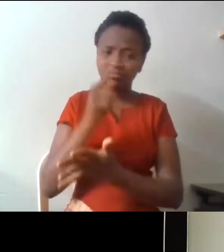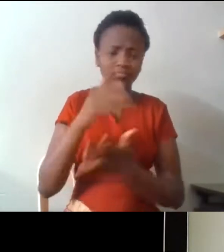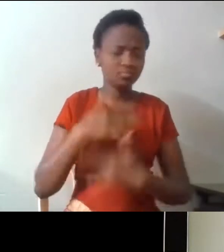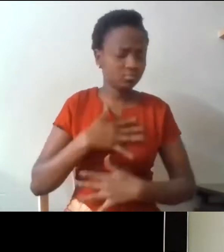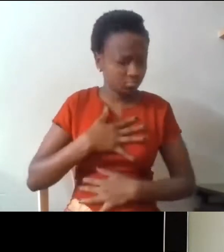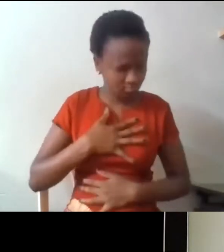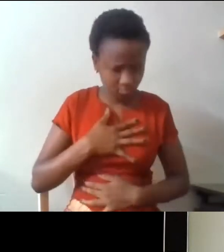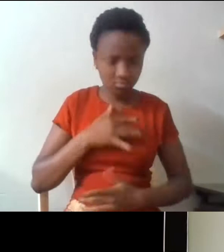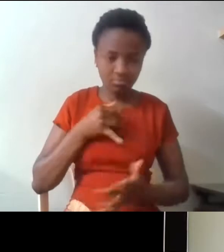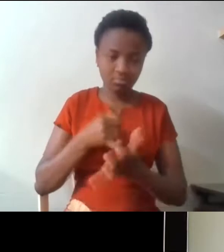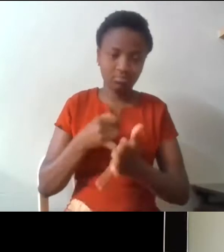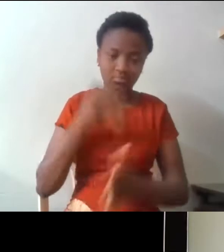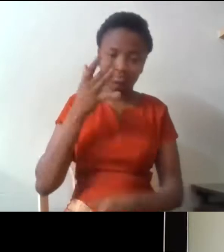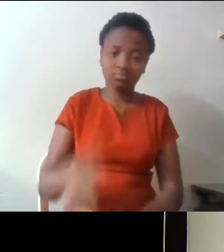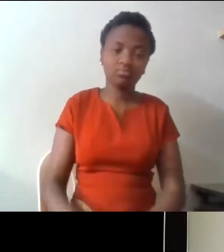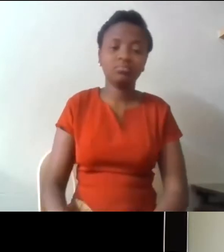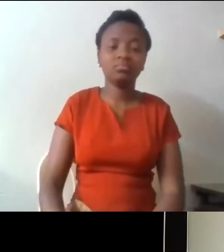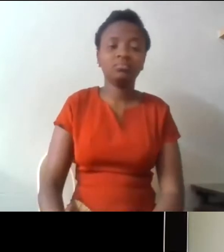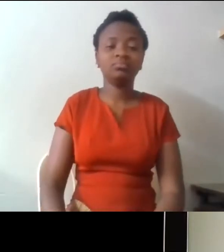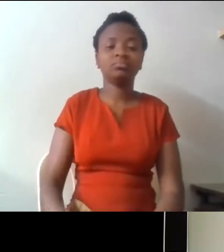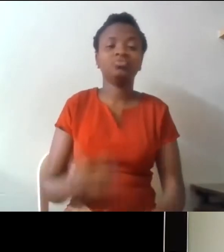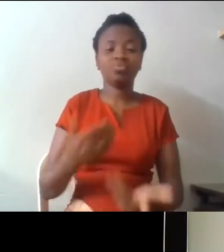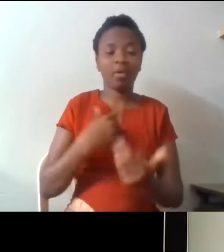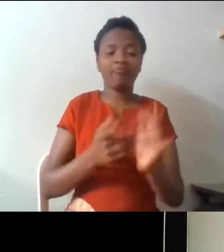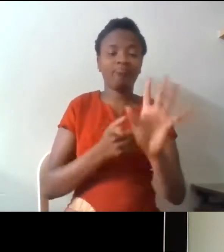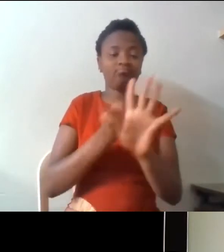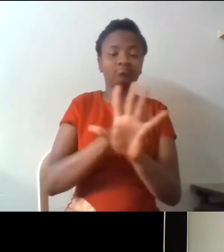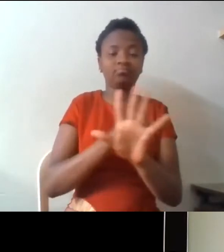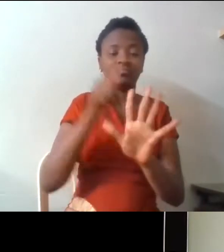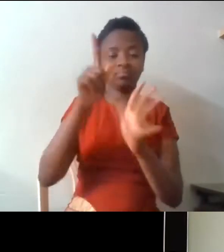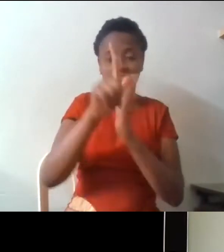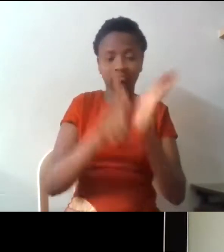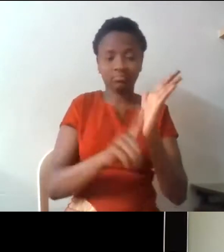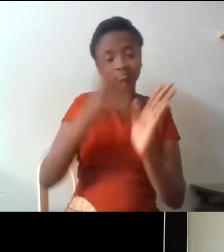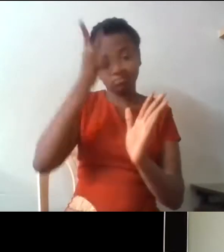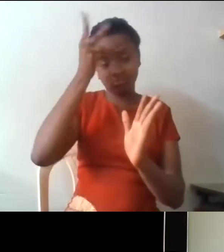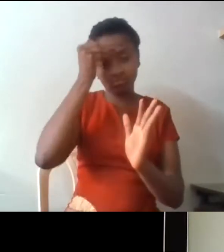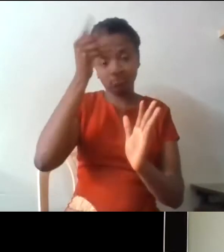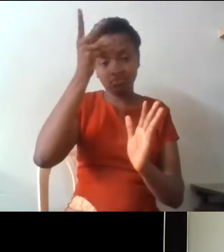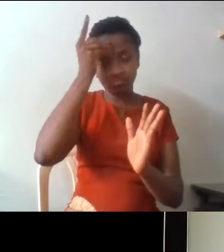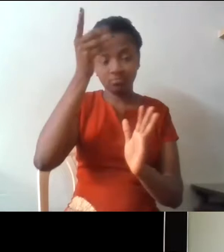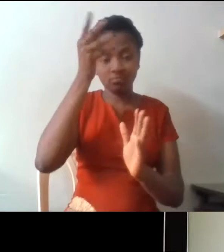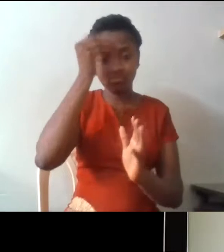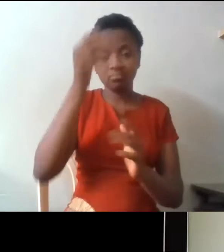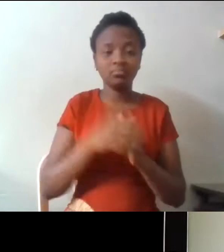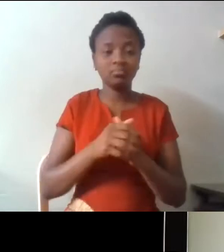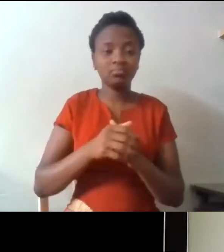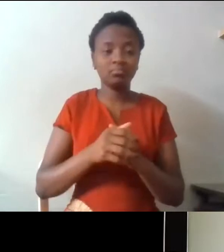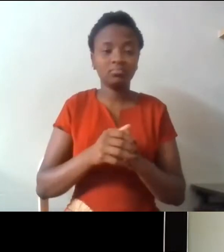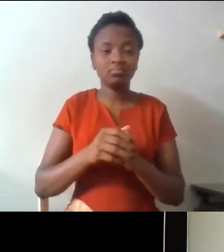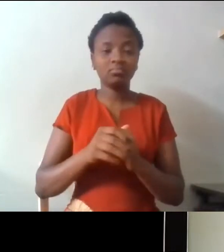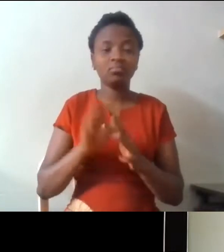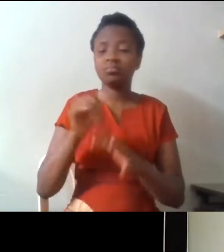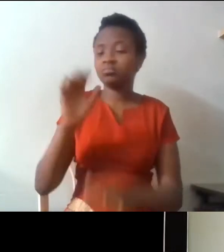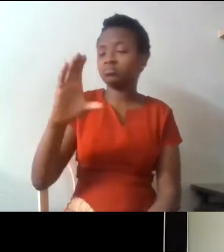so. So those are 5 lessons learnt on that first question of lessons learned from CBM